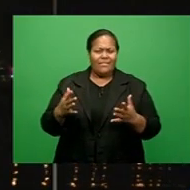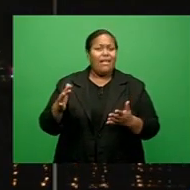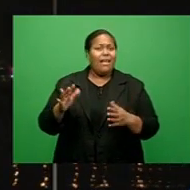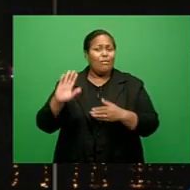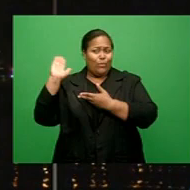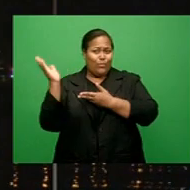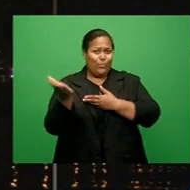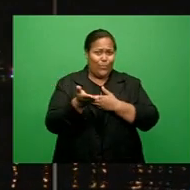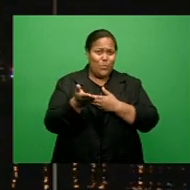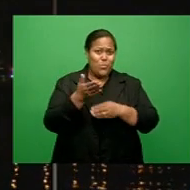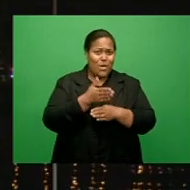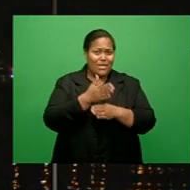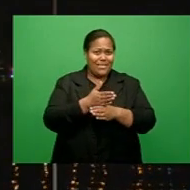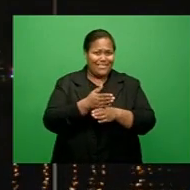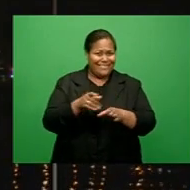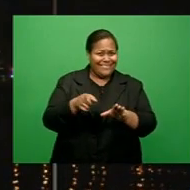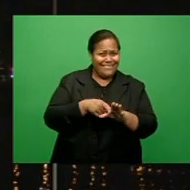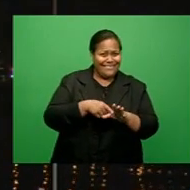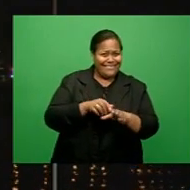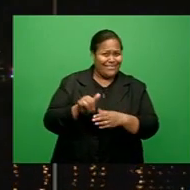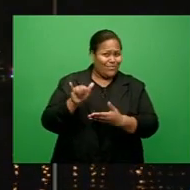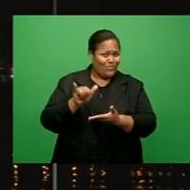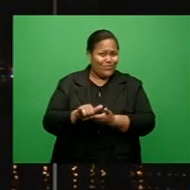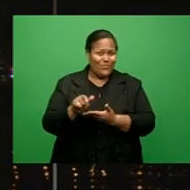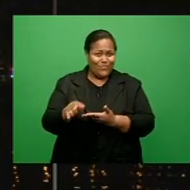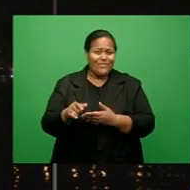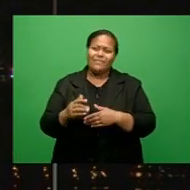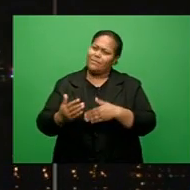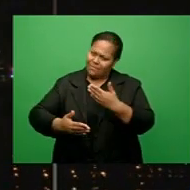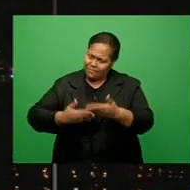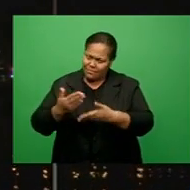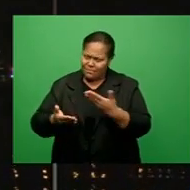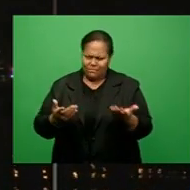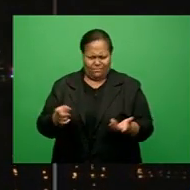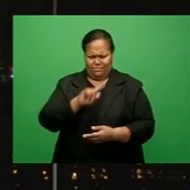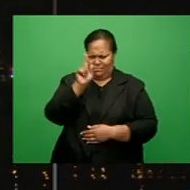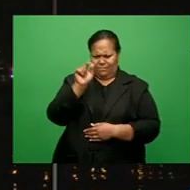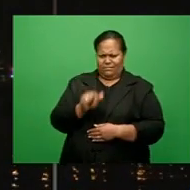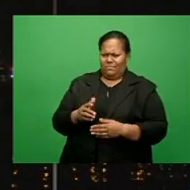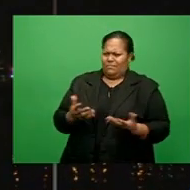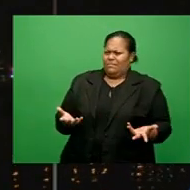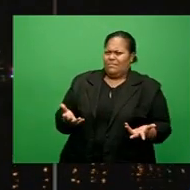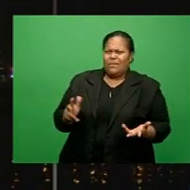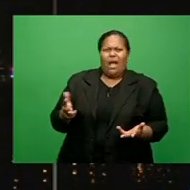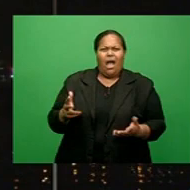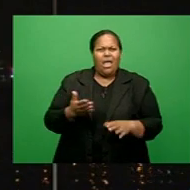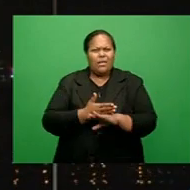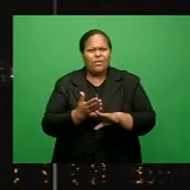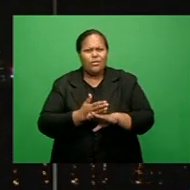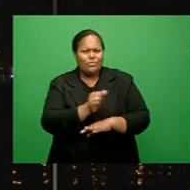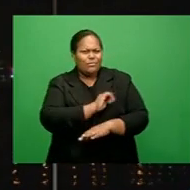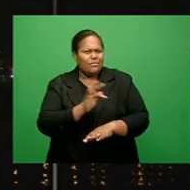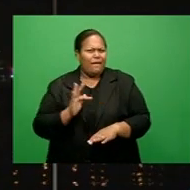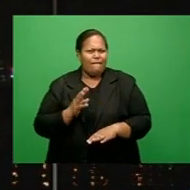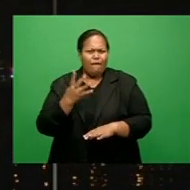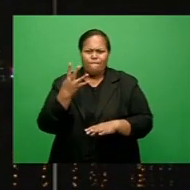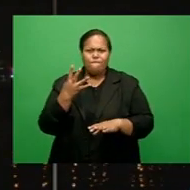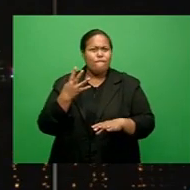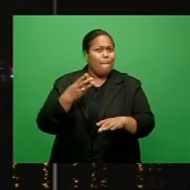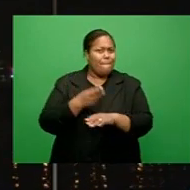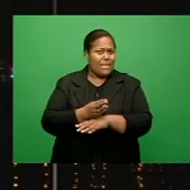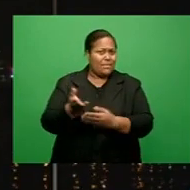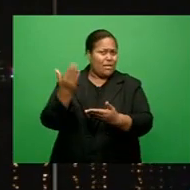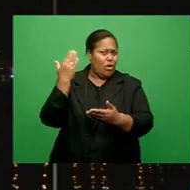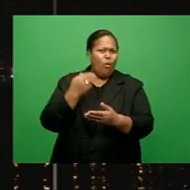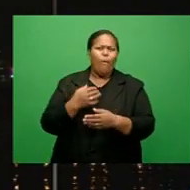last week. Union President Josiah McGowan also questioned the rationale of hiring new staff when just 4 months ago, more than